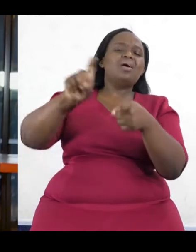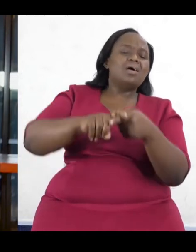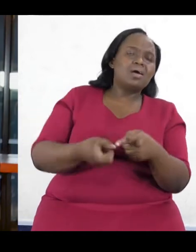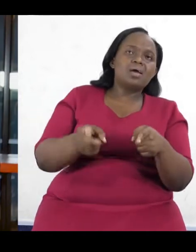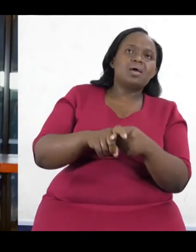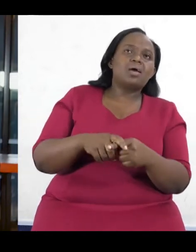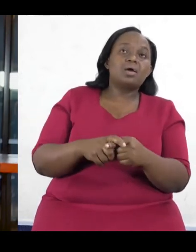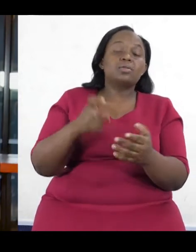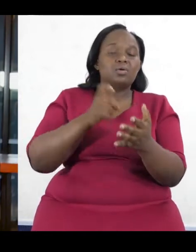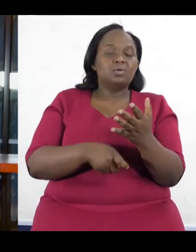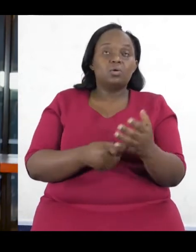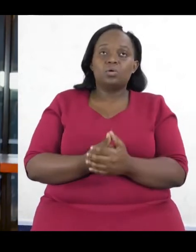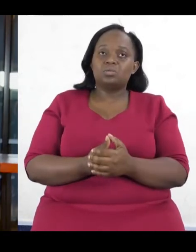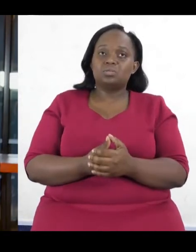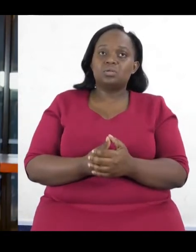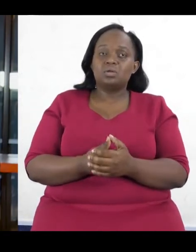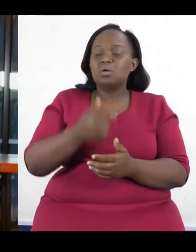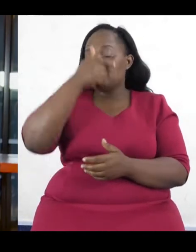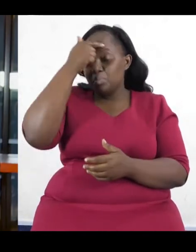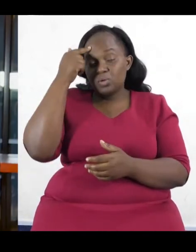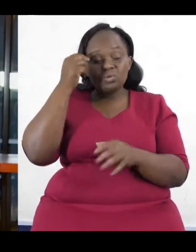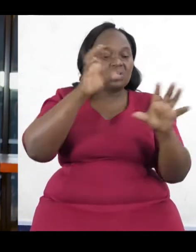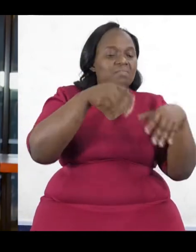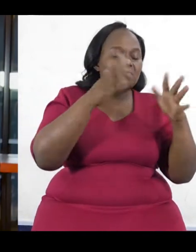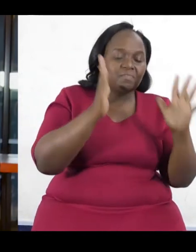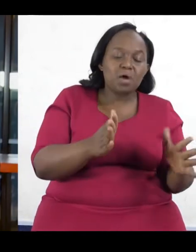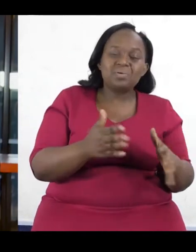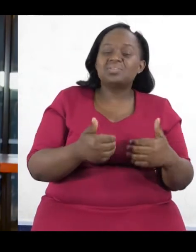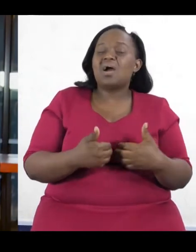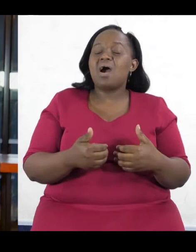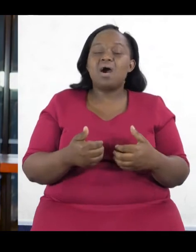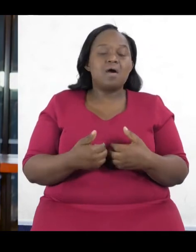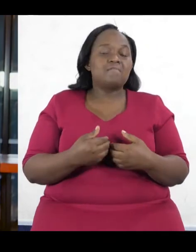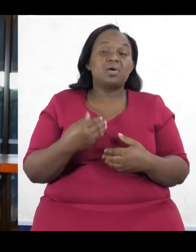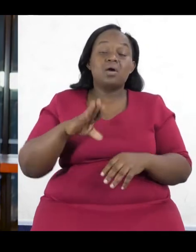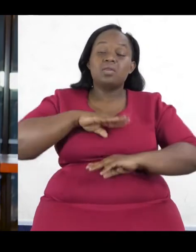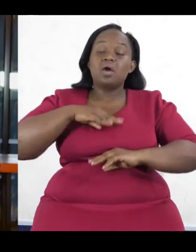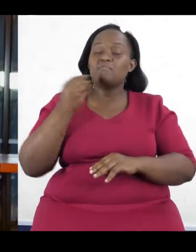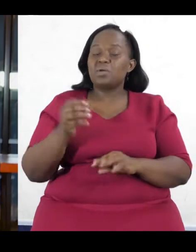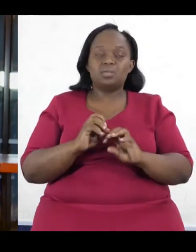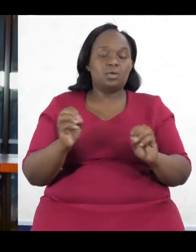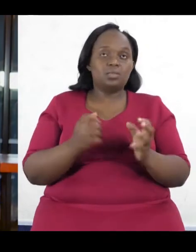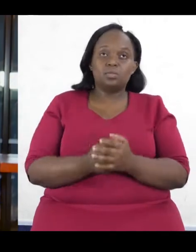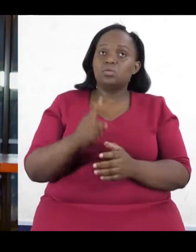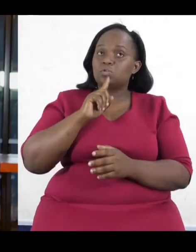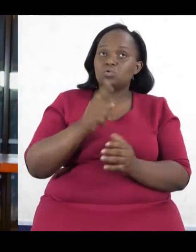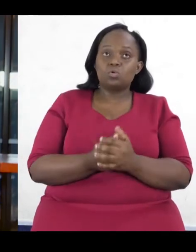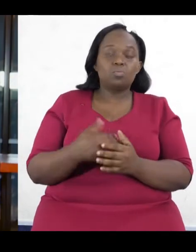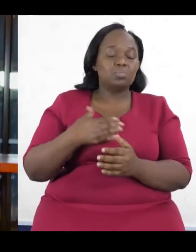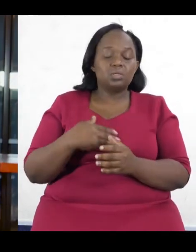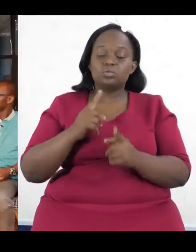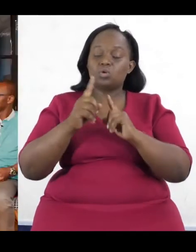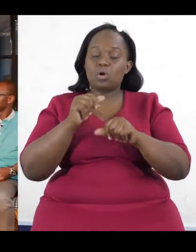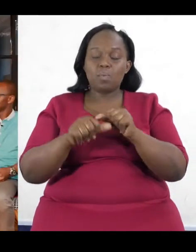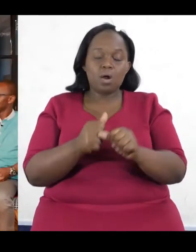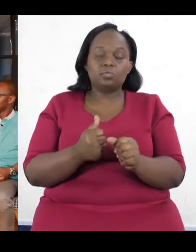that they don't even have money to buy inputs for the next planting season. So do you want to talk about the concept of farm